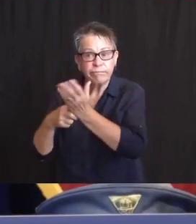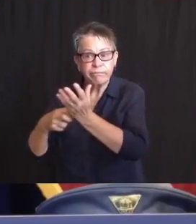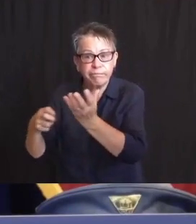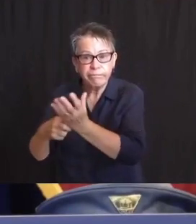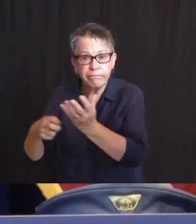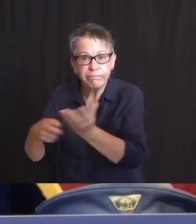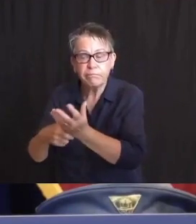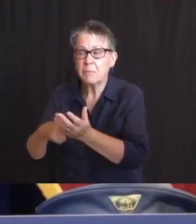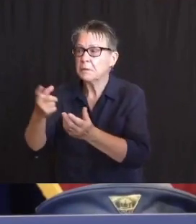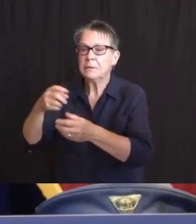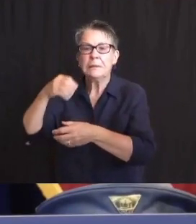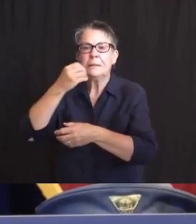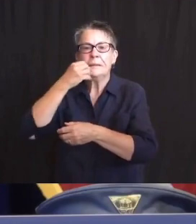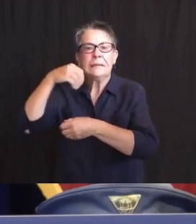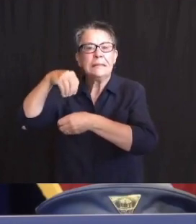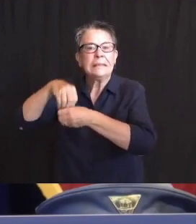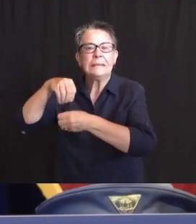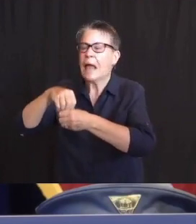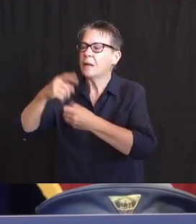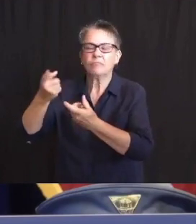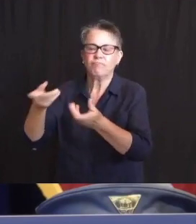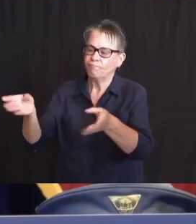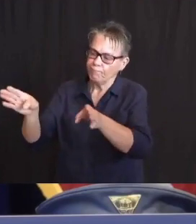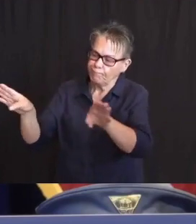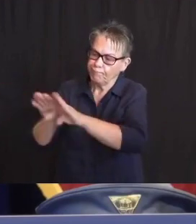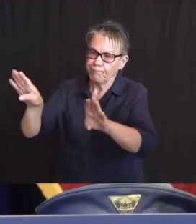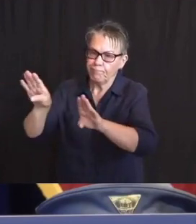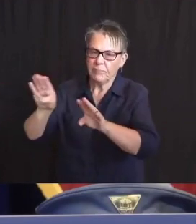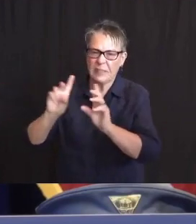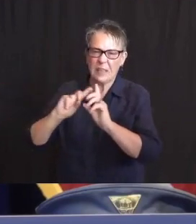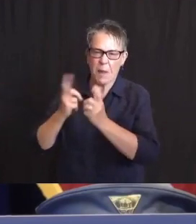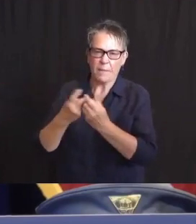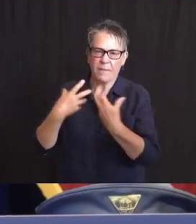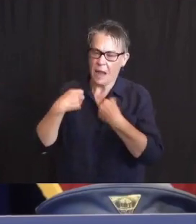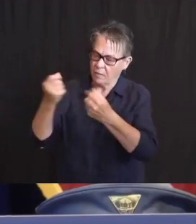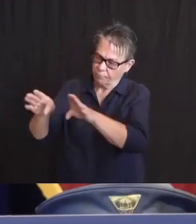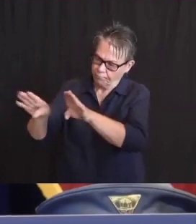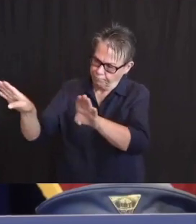Department of Health after, again, multiple violations of the governor's EO.